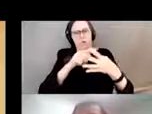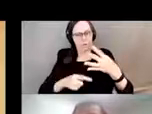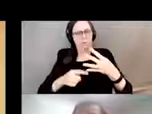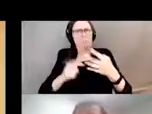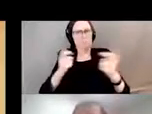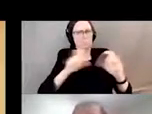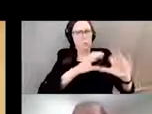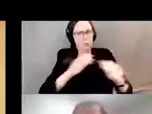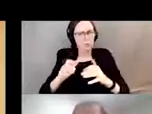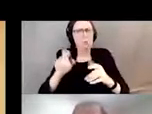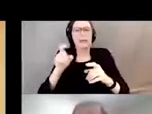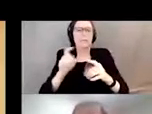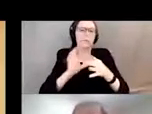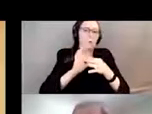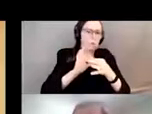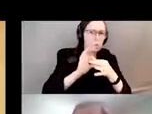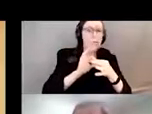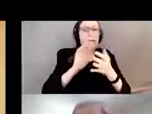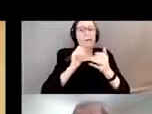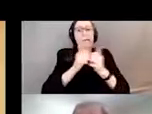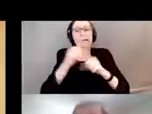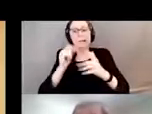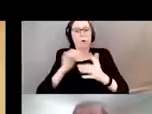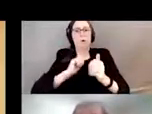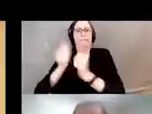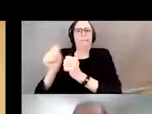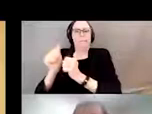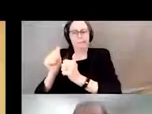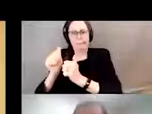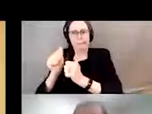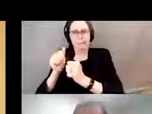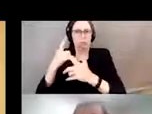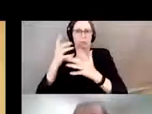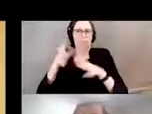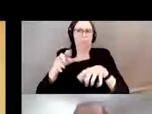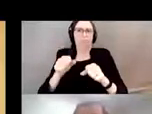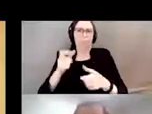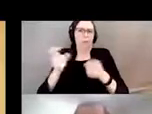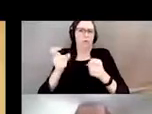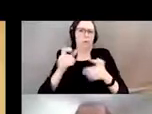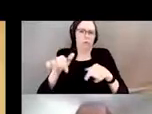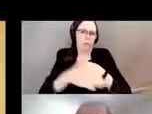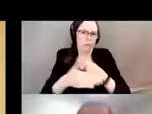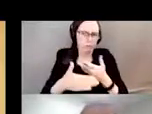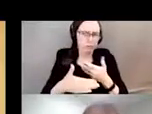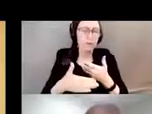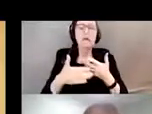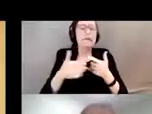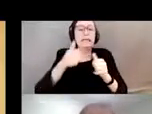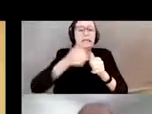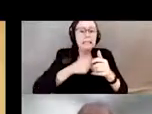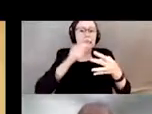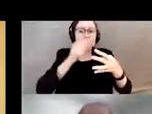have to cooperate or compete with each other for control of the country. And what happens is each one of these ethnic